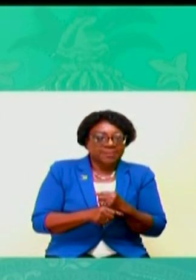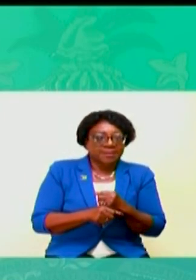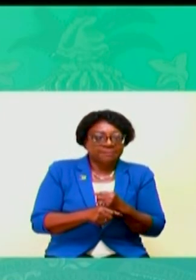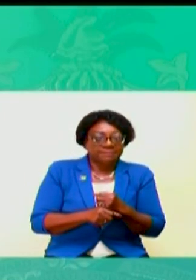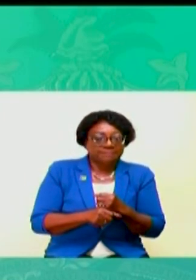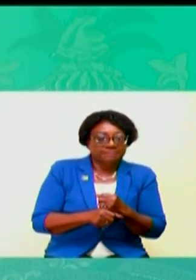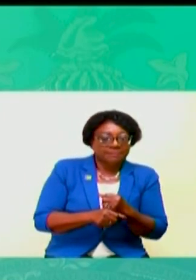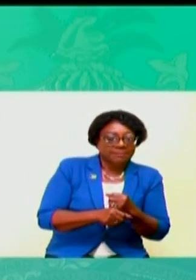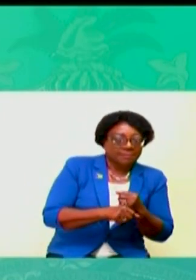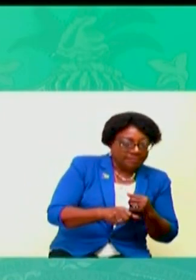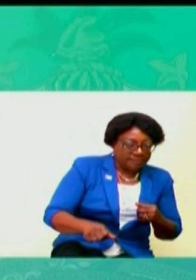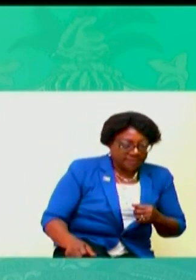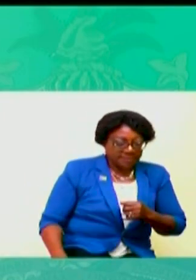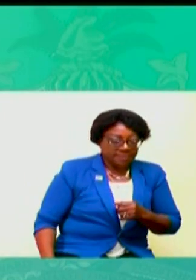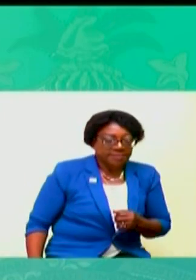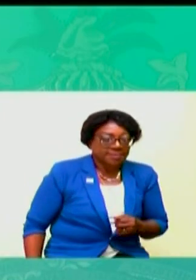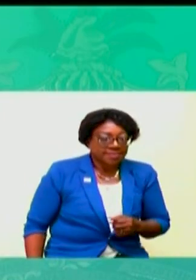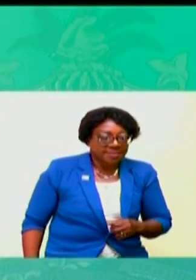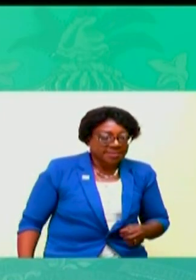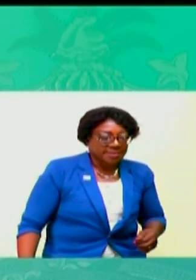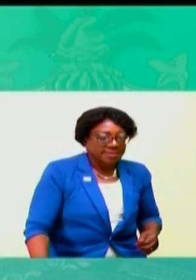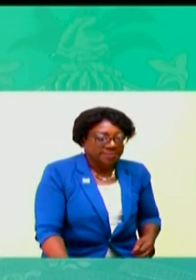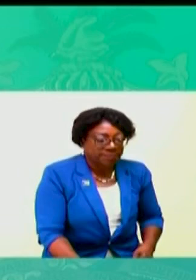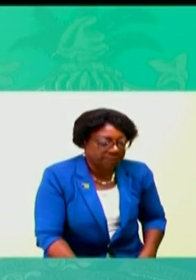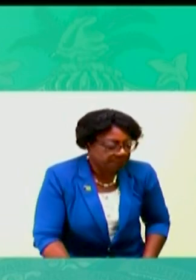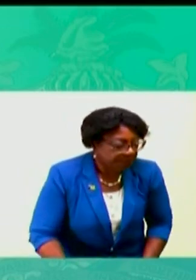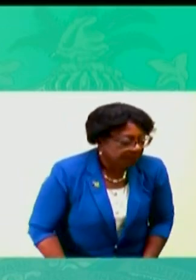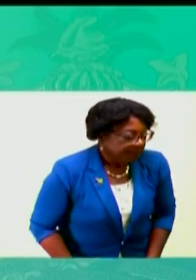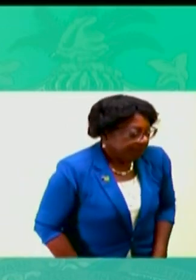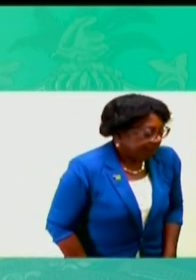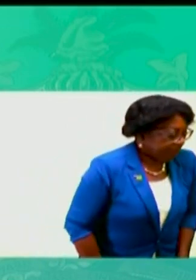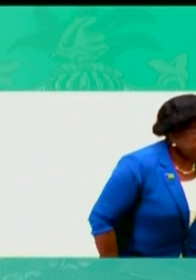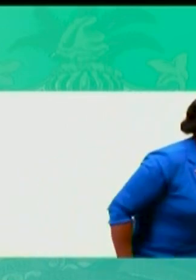That's old band, baby, bro.